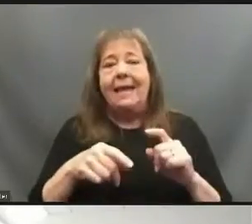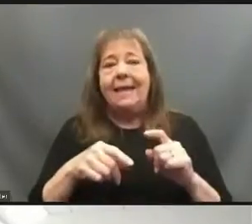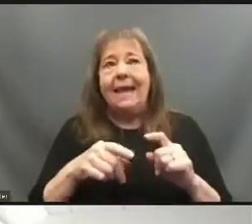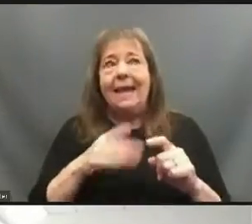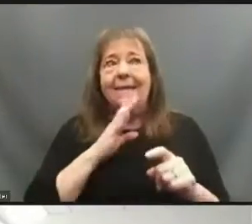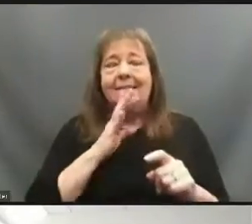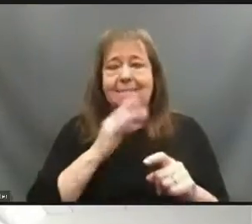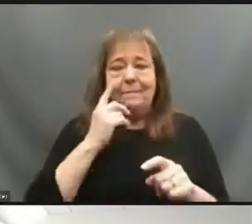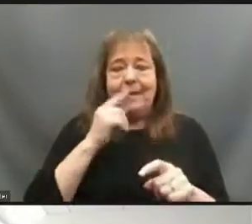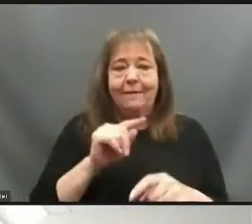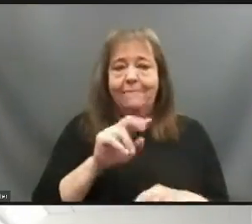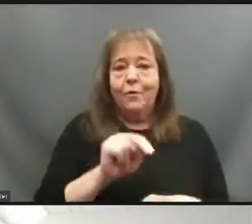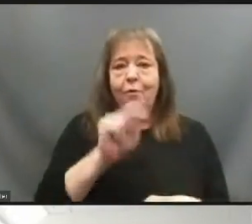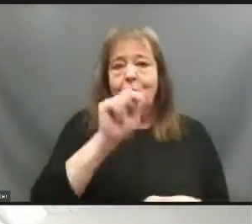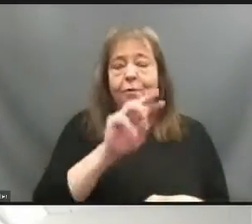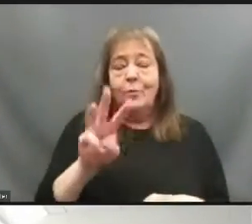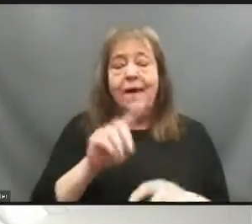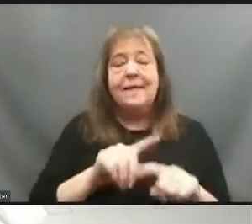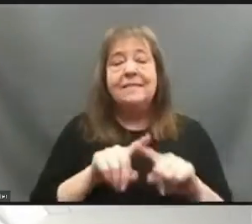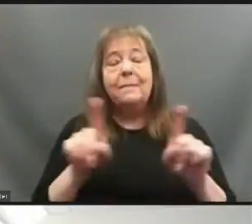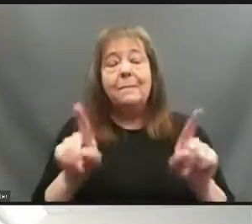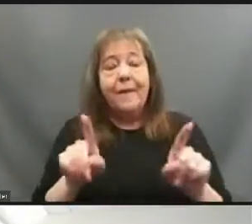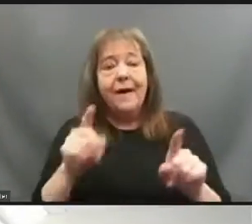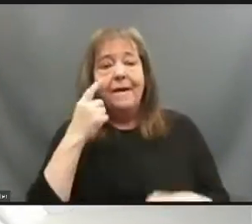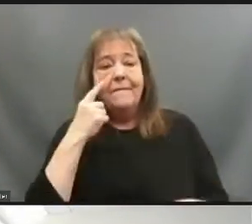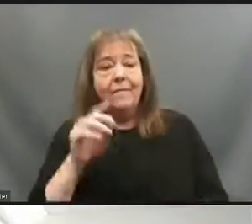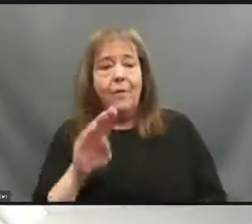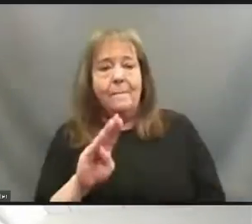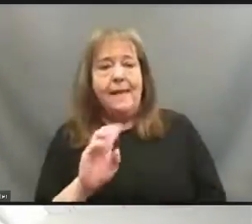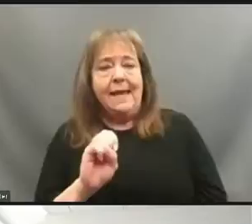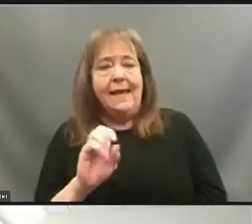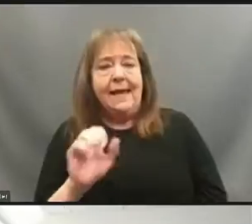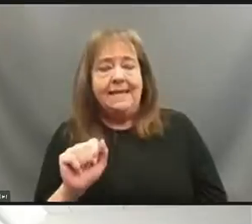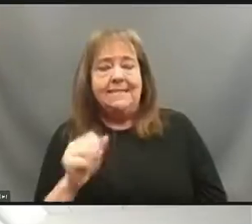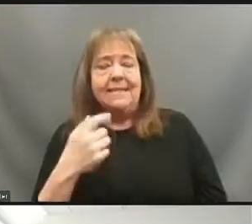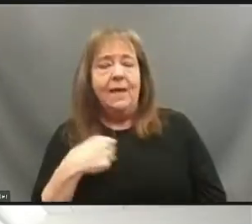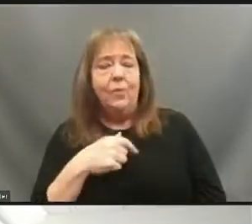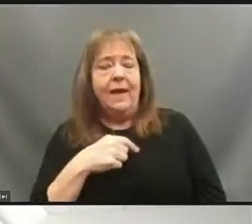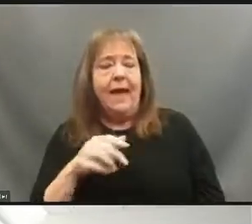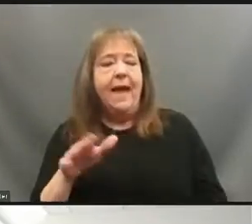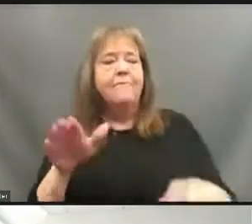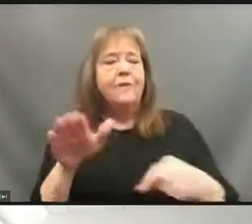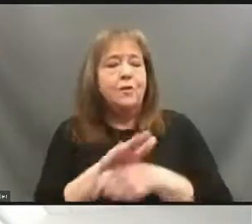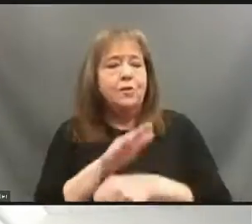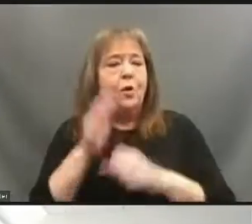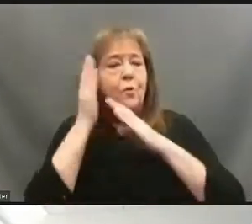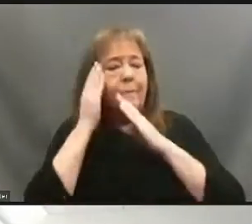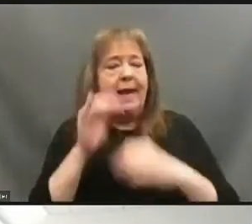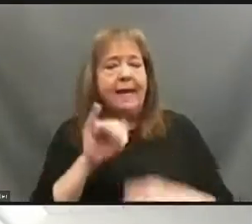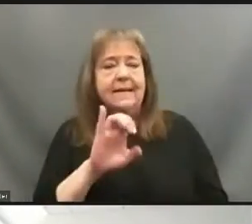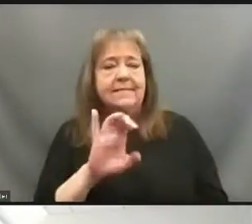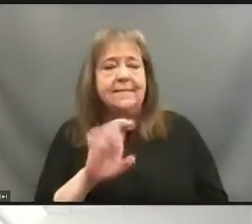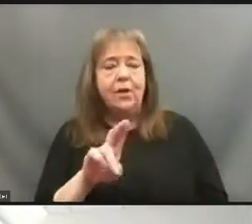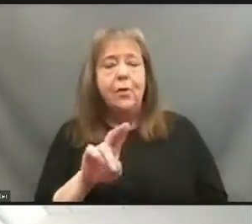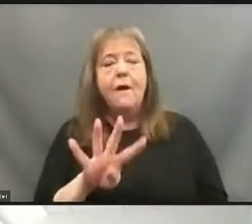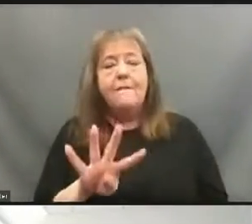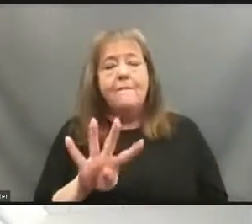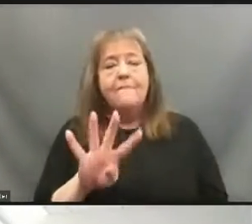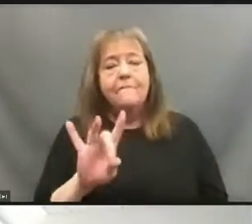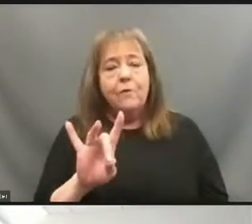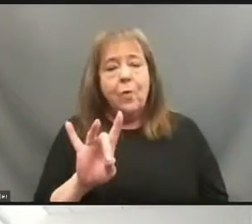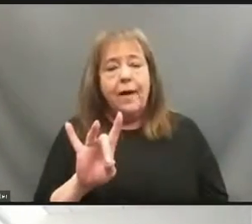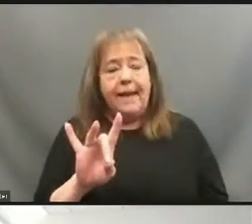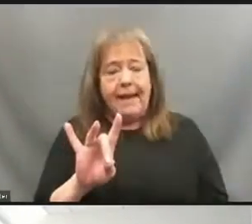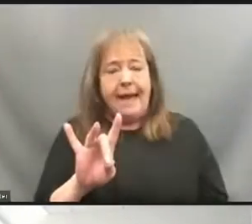Northwest, but as I mentioned this morning, looking at our total ICU beds, we have 48 beds in our